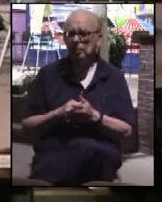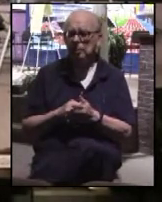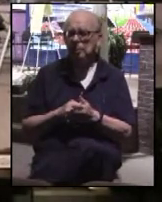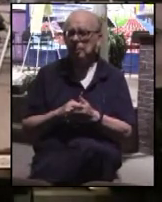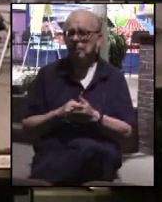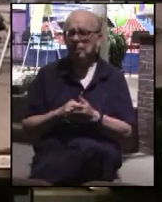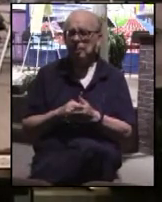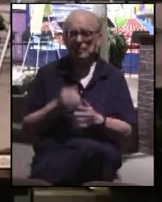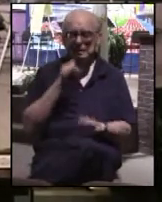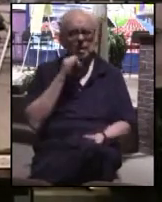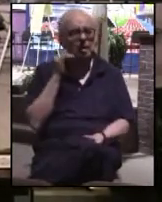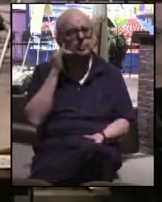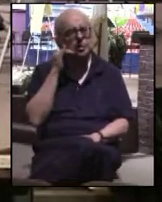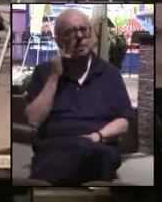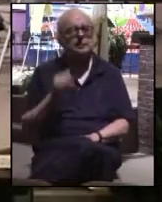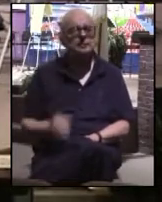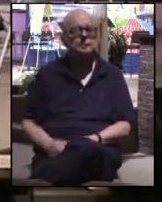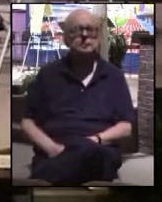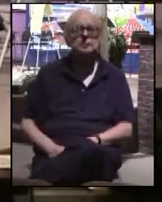yesterday